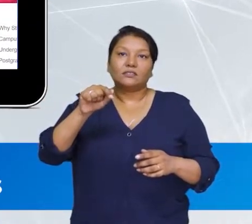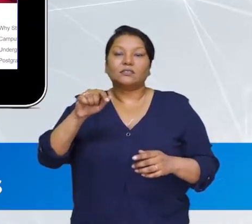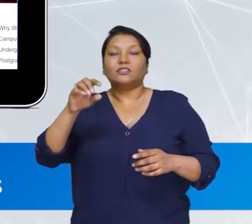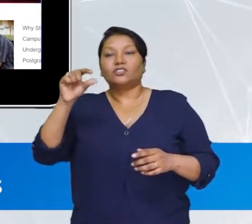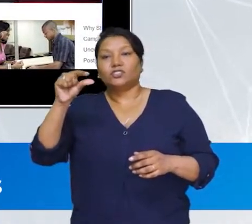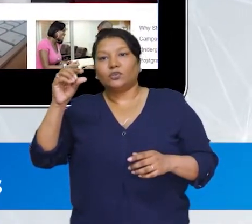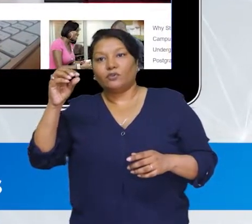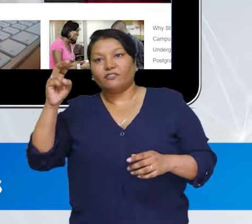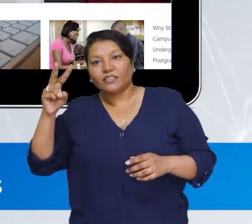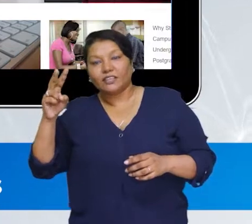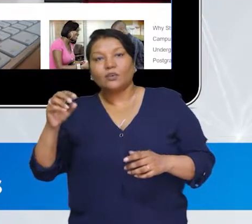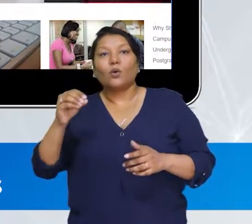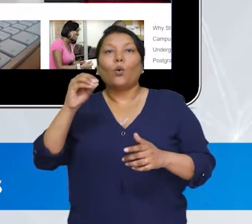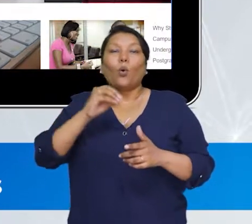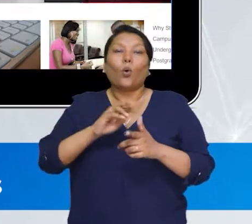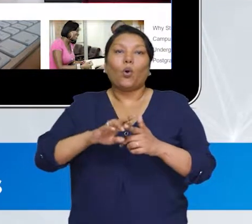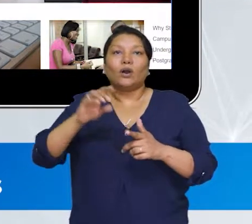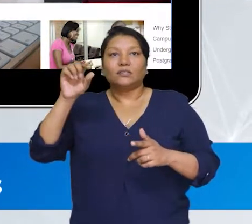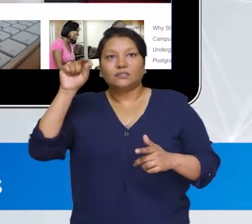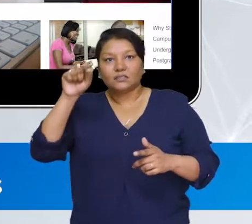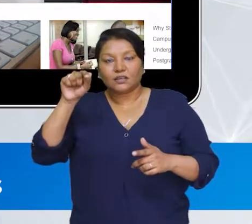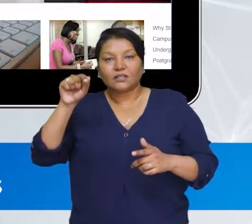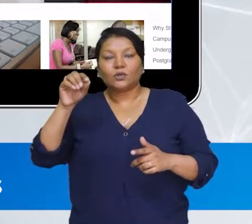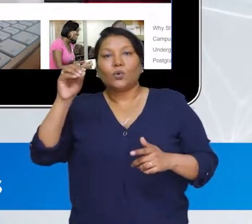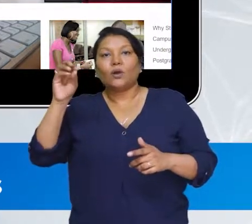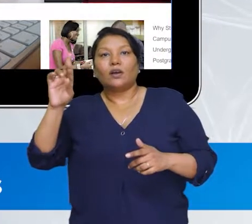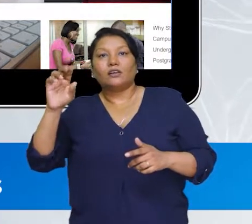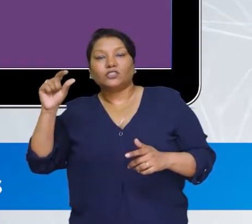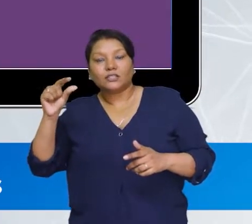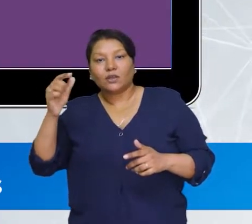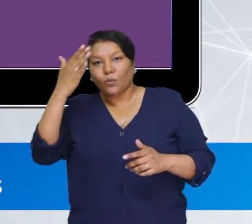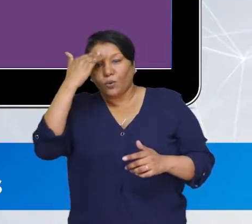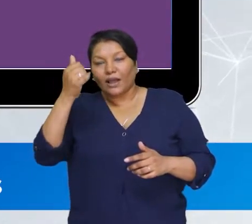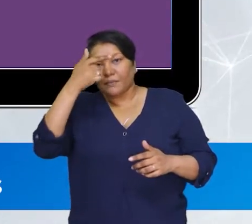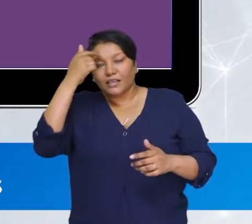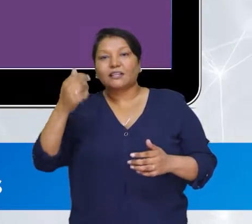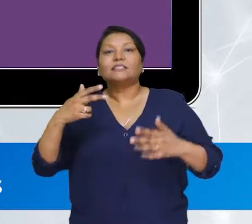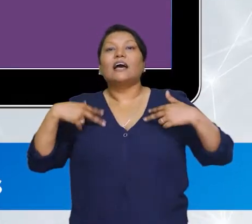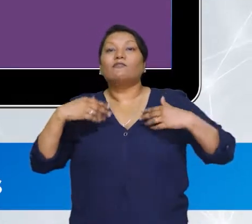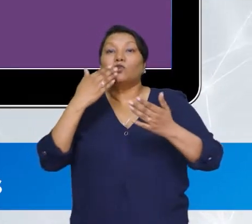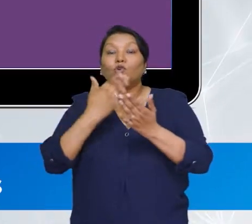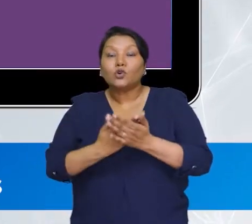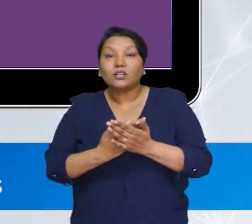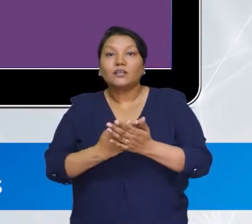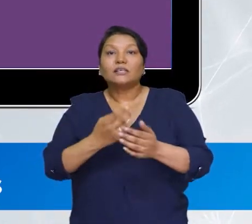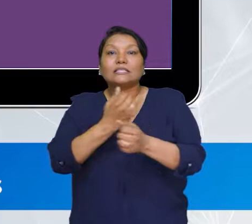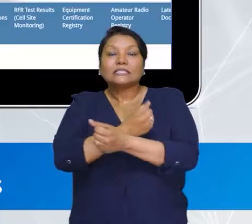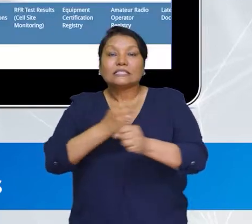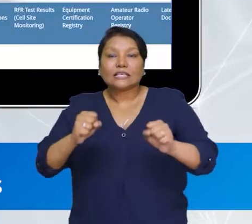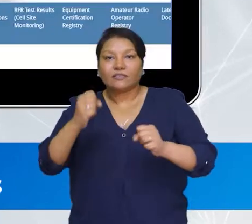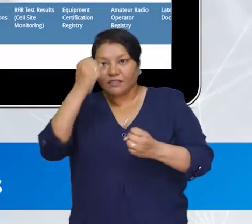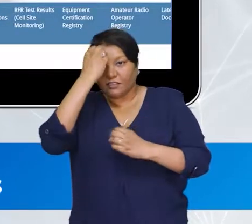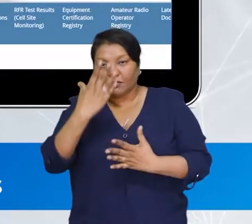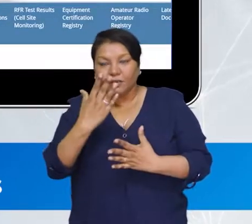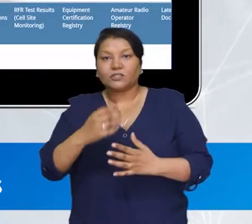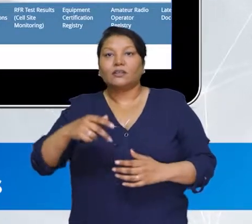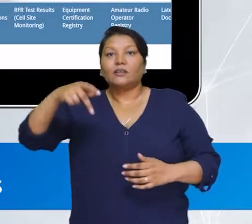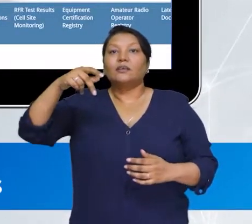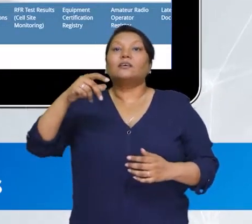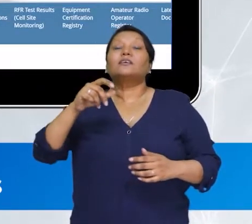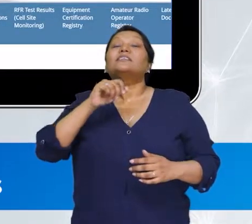names ending with edu, education, gov, government,